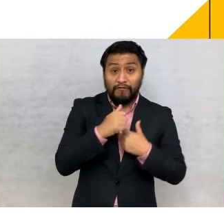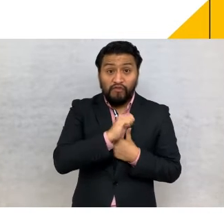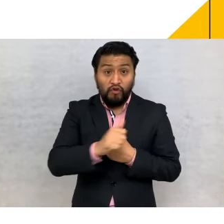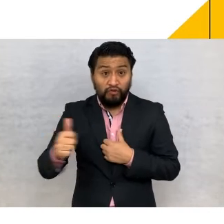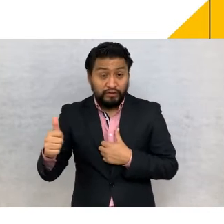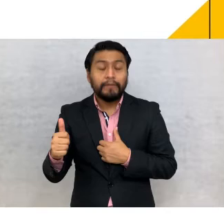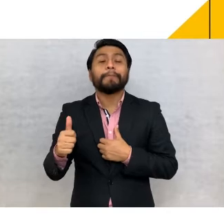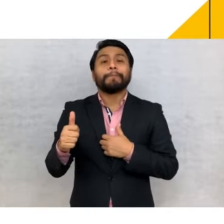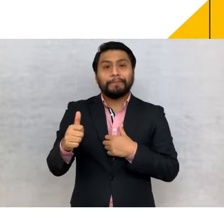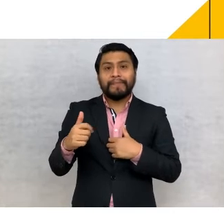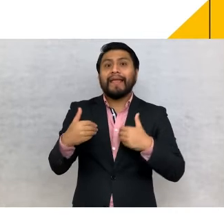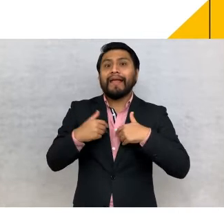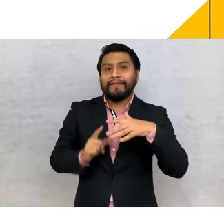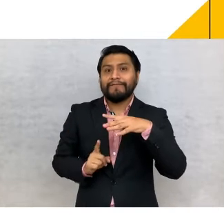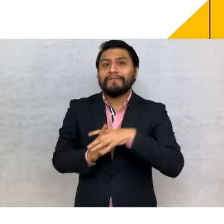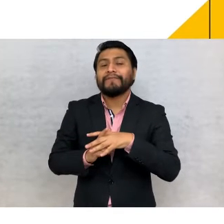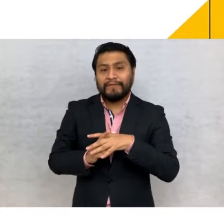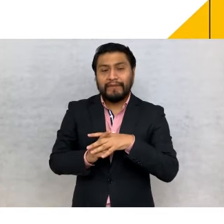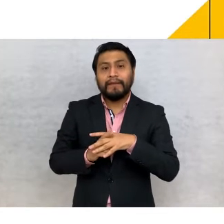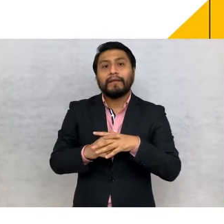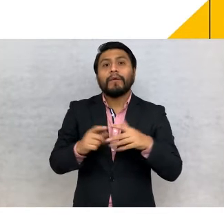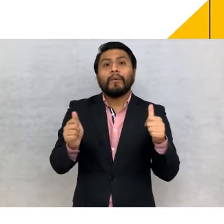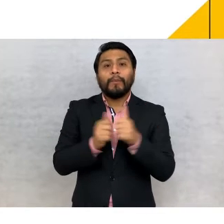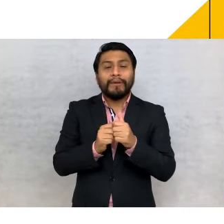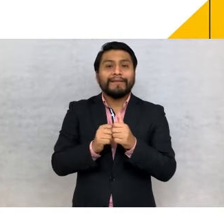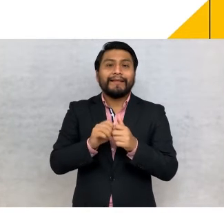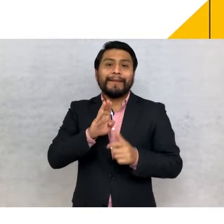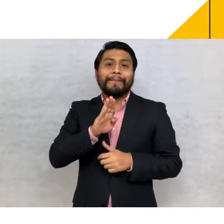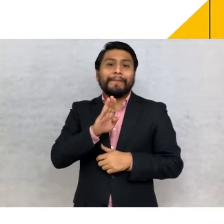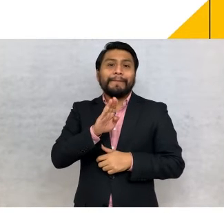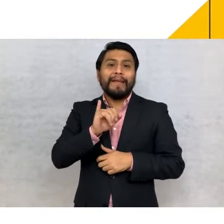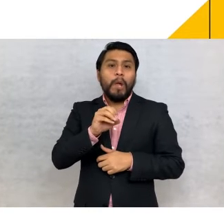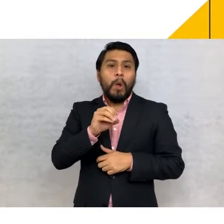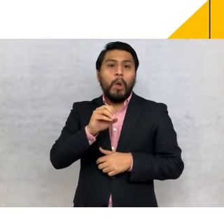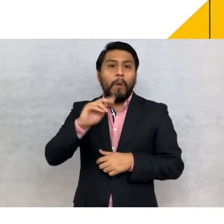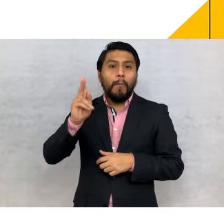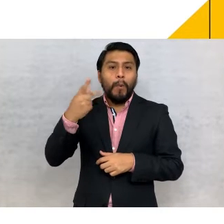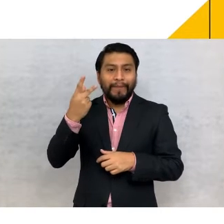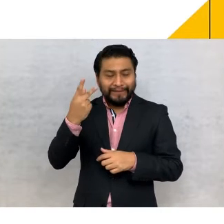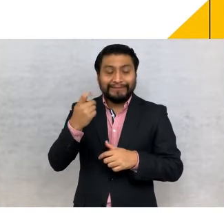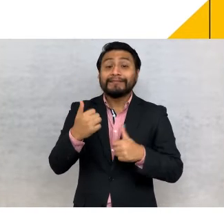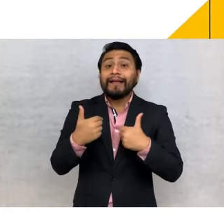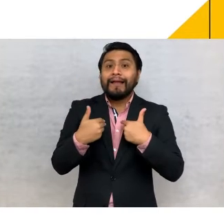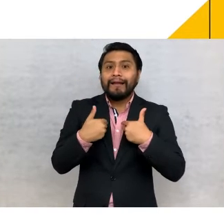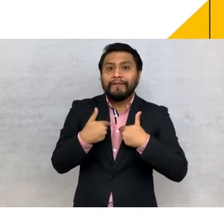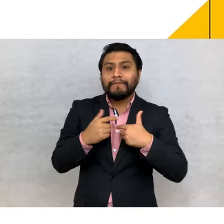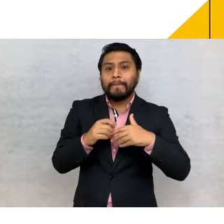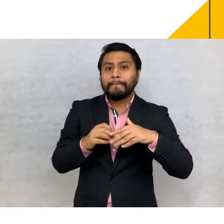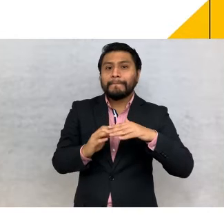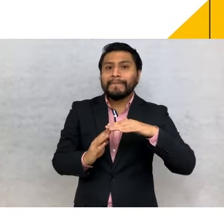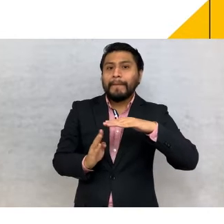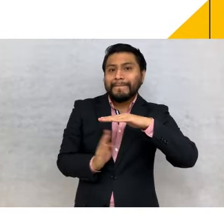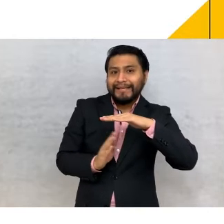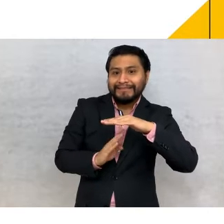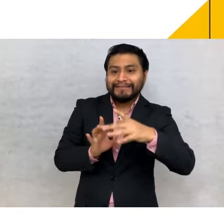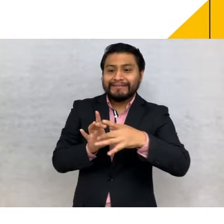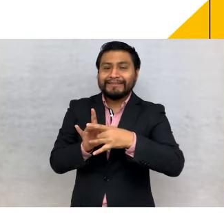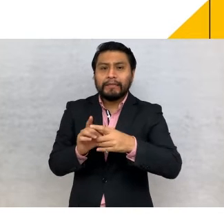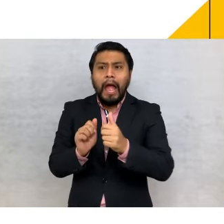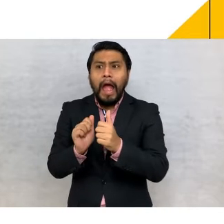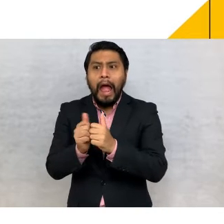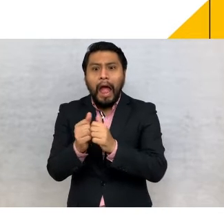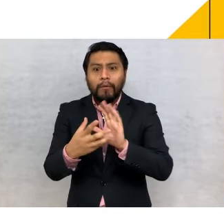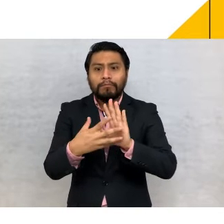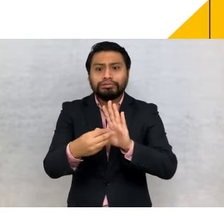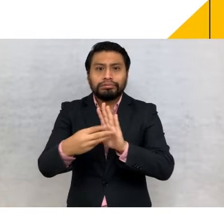occurs through the use of biopolitics that allow for invasive operations on their reproductive